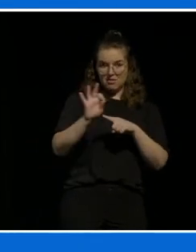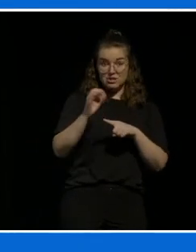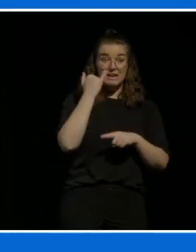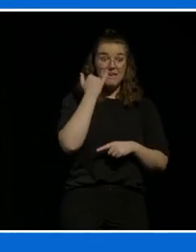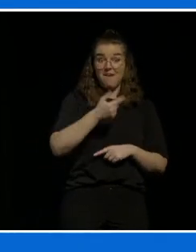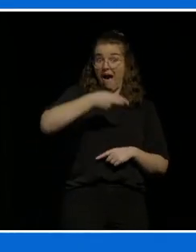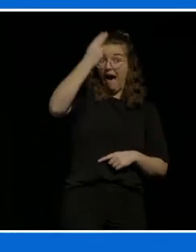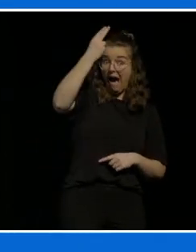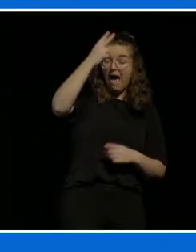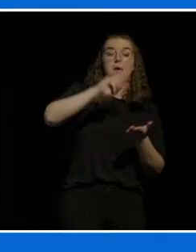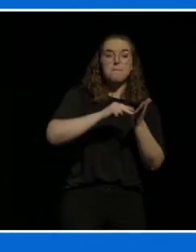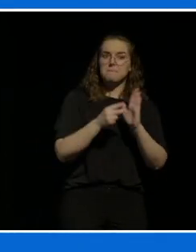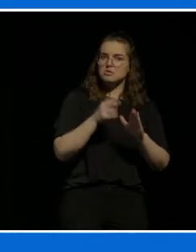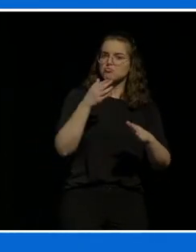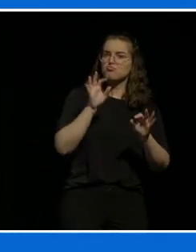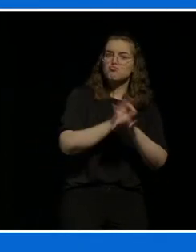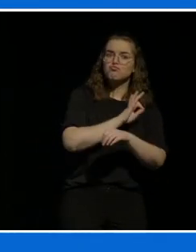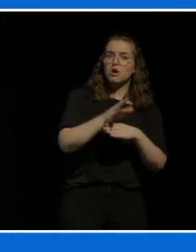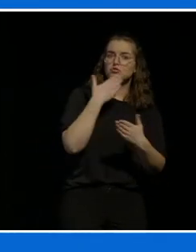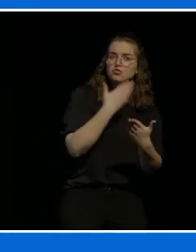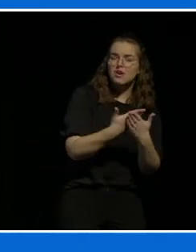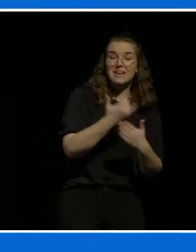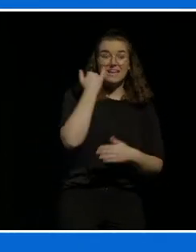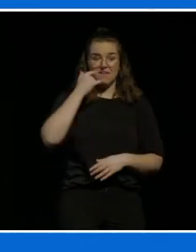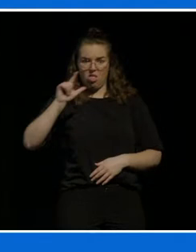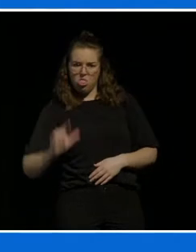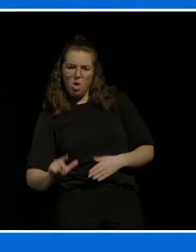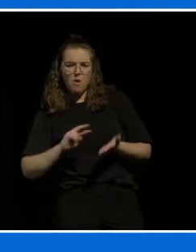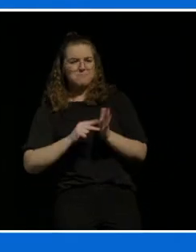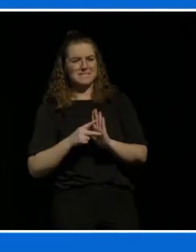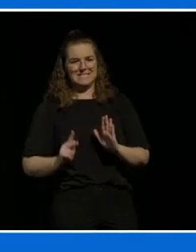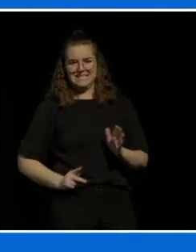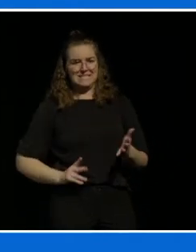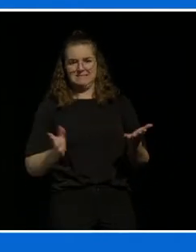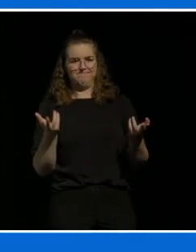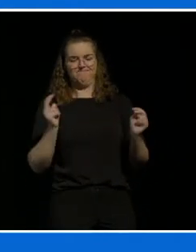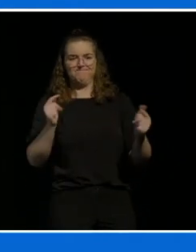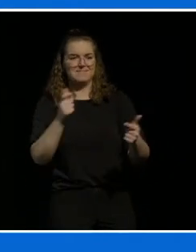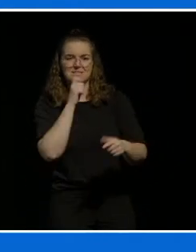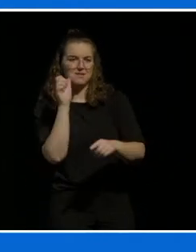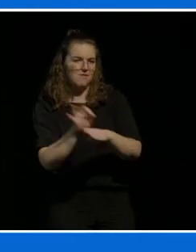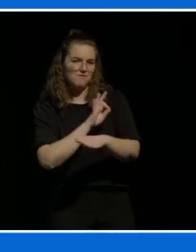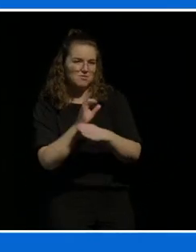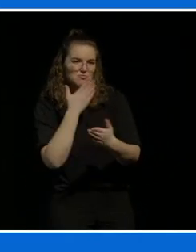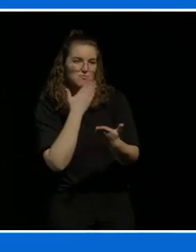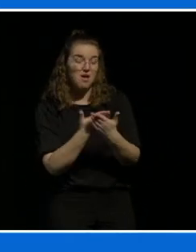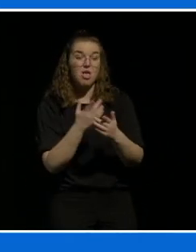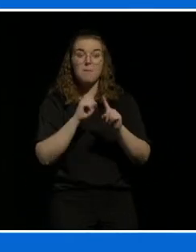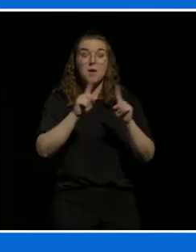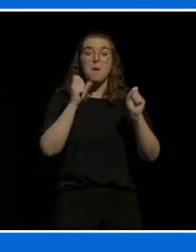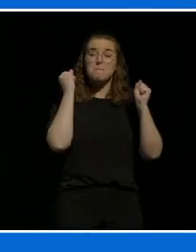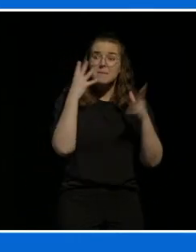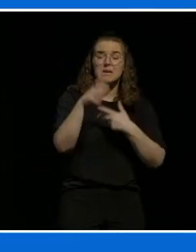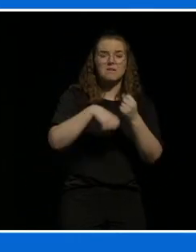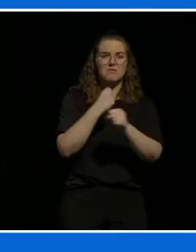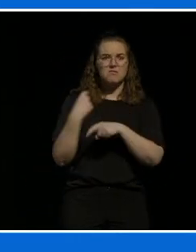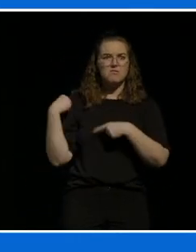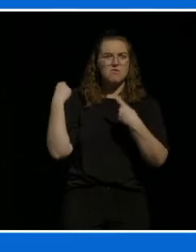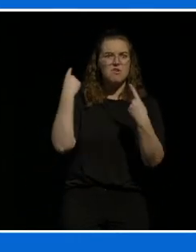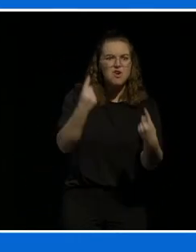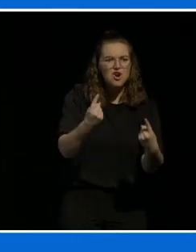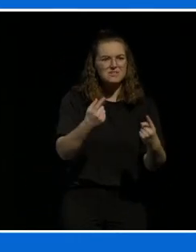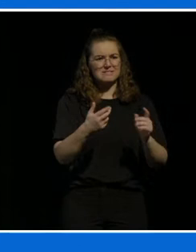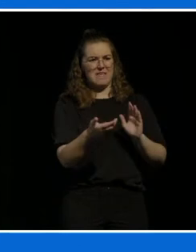they work well. If you have a low GFR number, your kidneys aren't working very well. But for decades, there'd been this racial correction